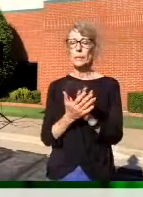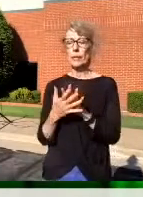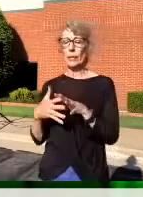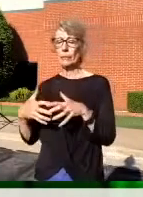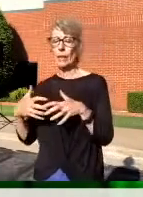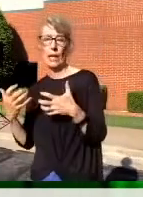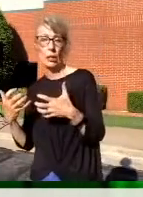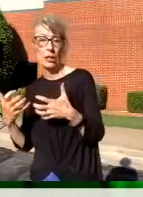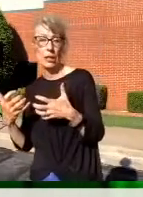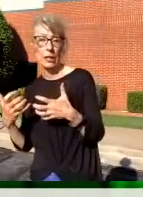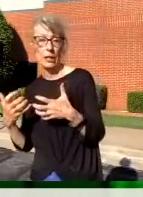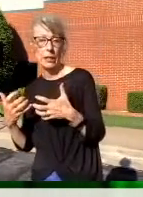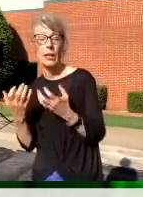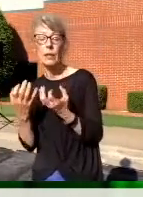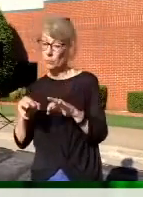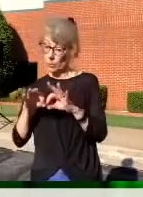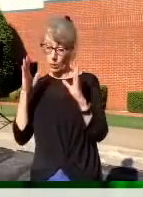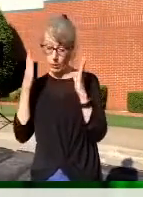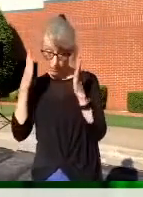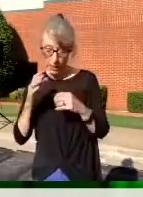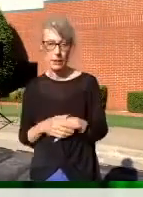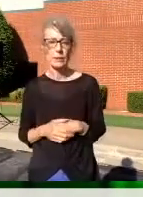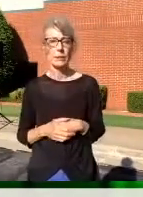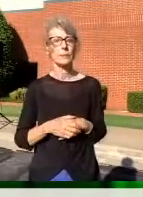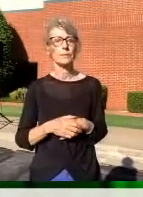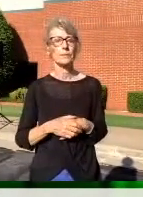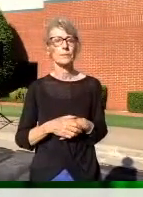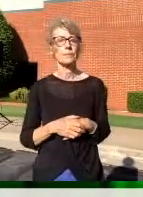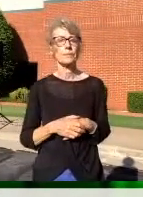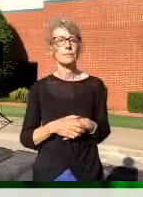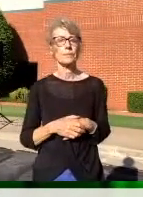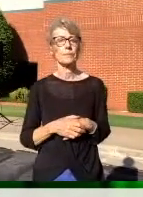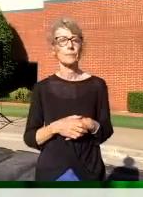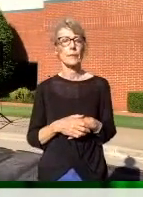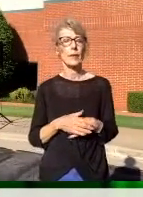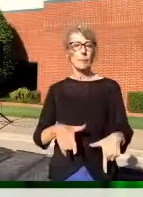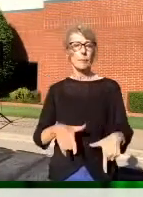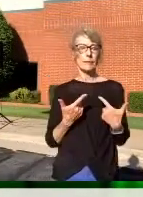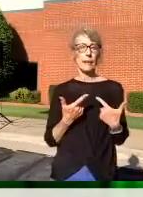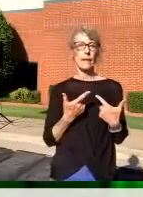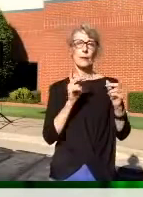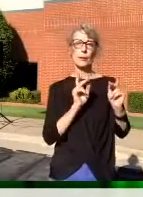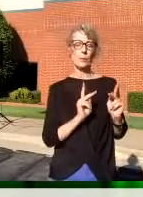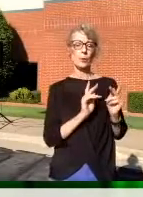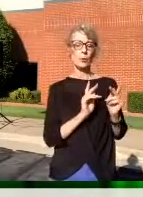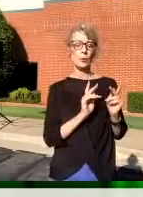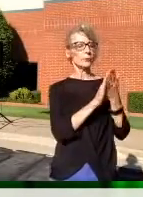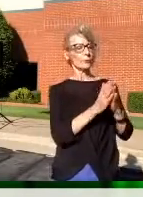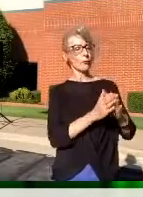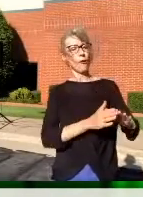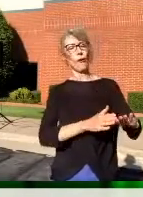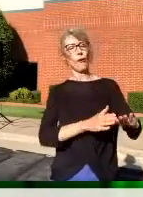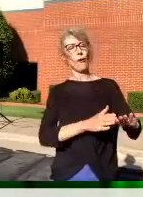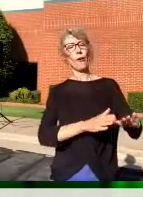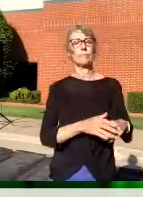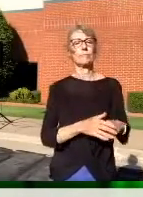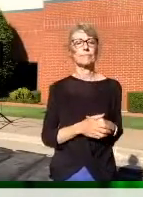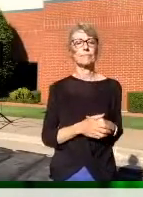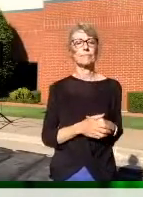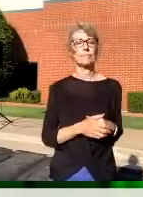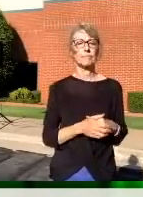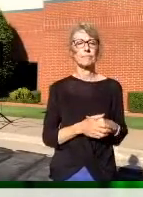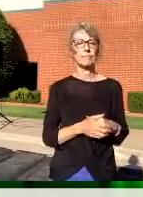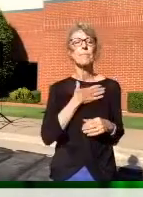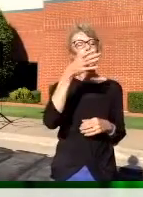one person in my life that's like a 0 on the anger scale is my dad. Super calm. Nothing ruffles his